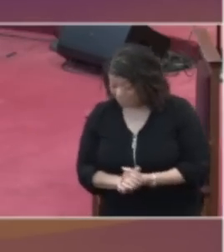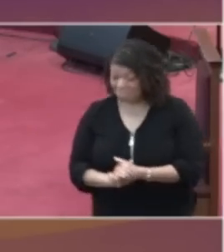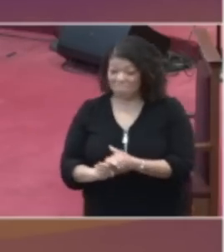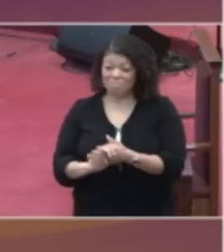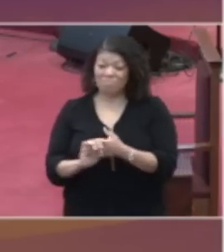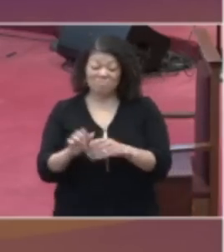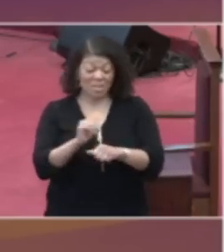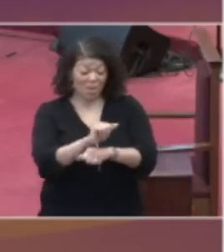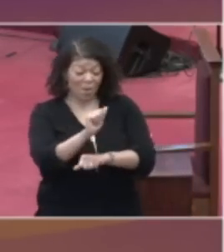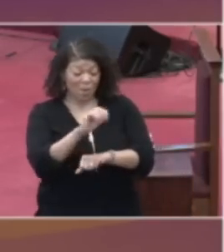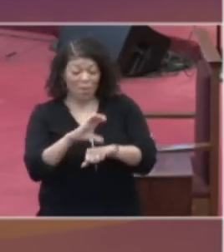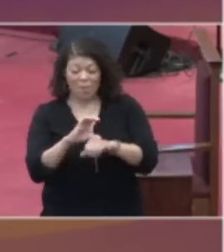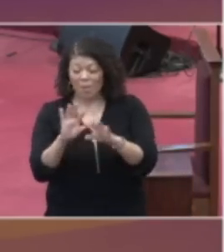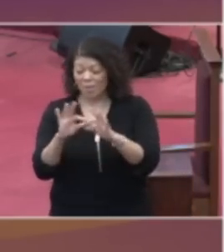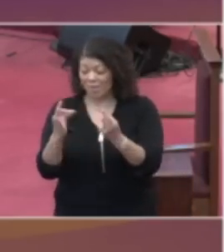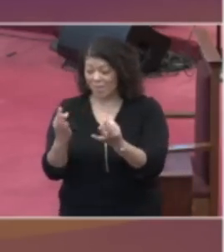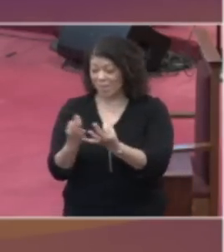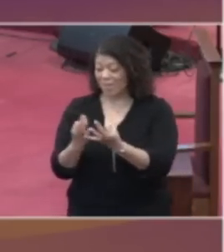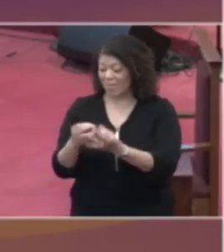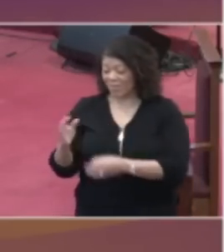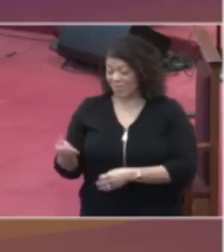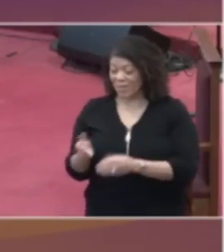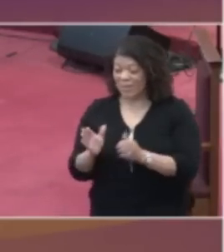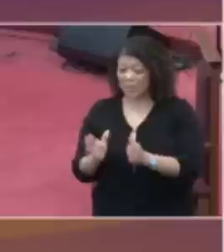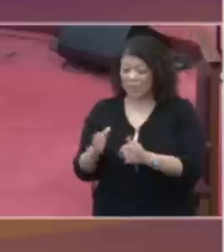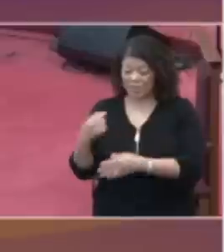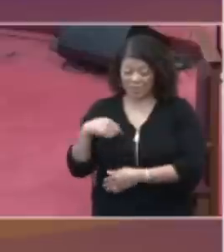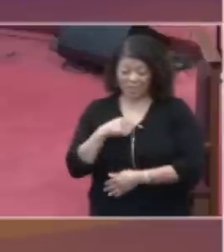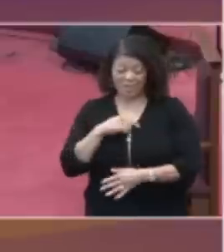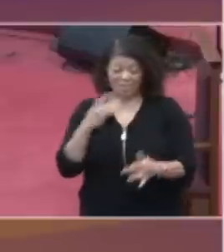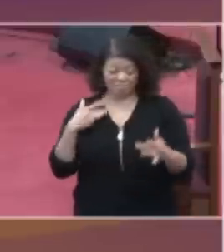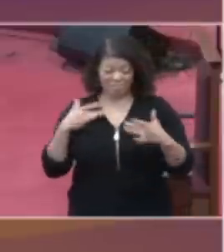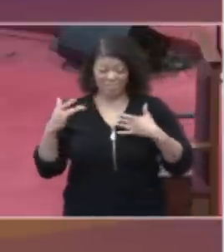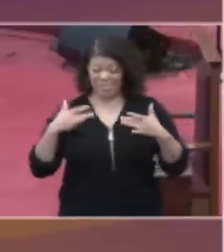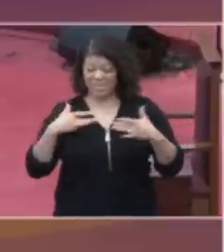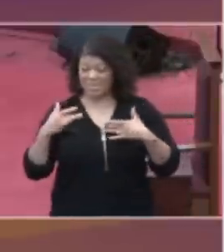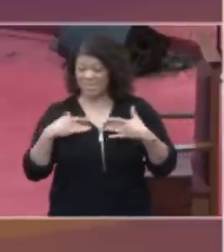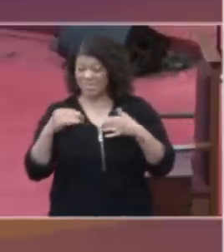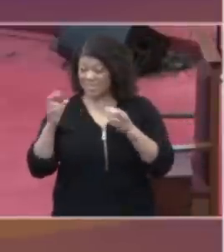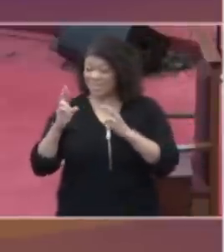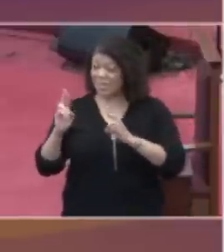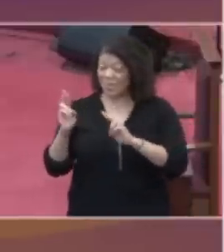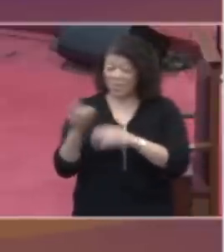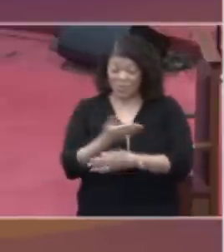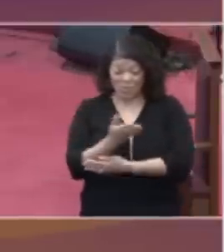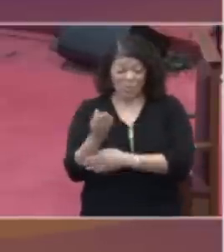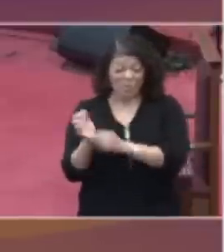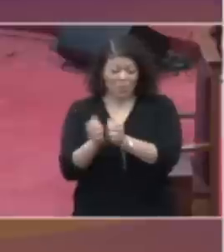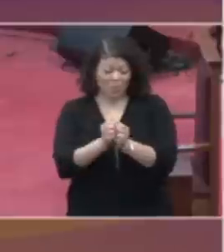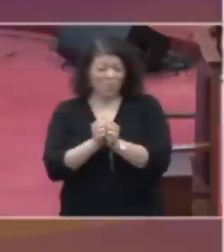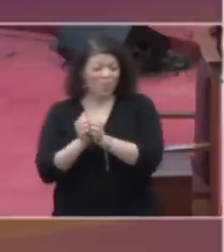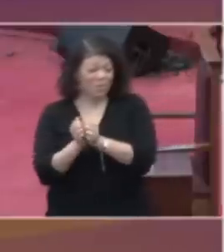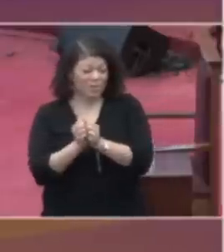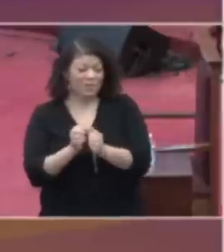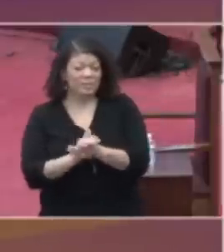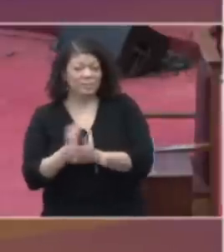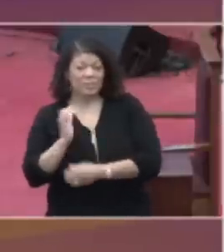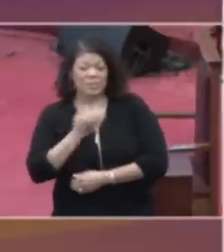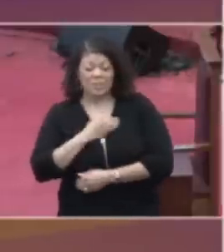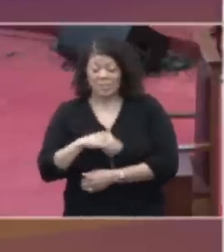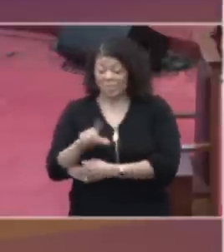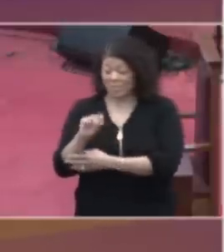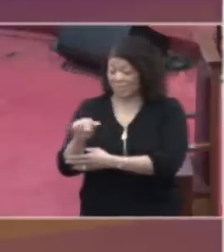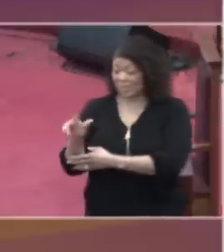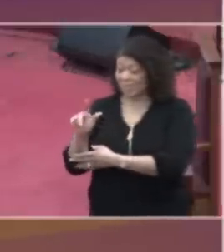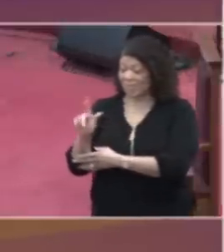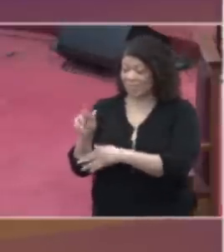Mount Ararat Church family and guests, we are so excited and honored you are here with us. Our